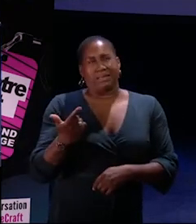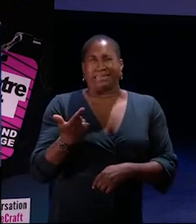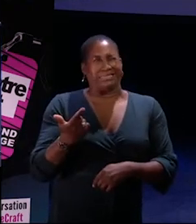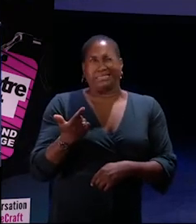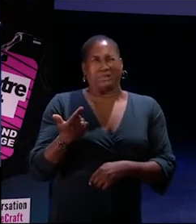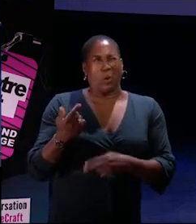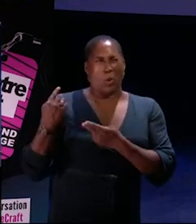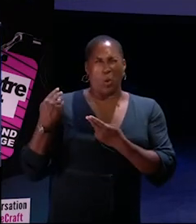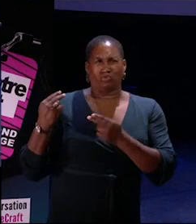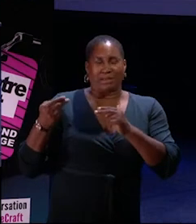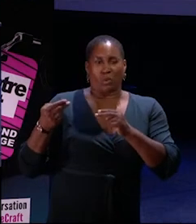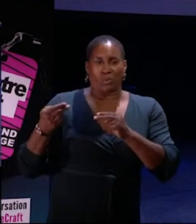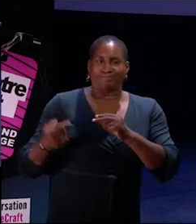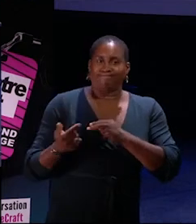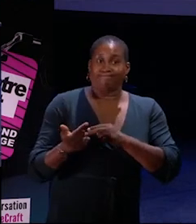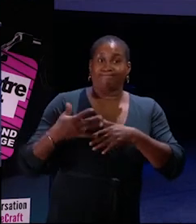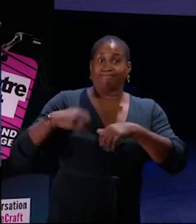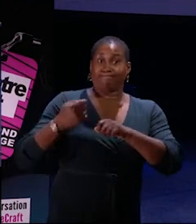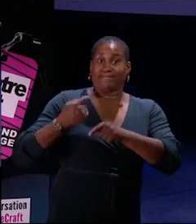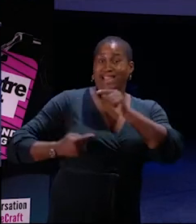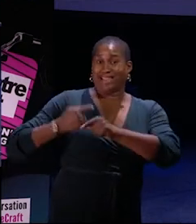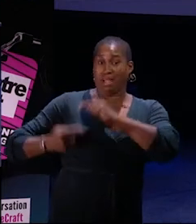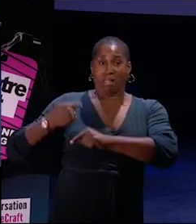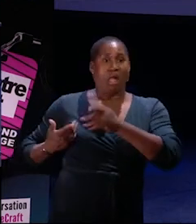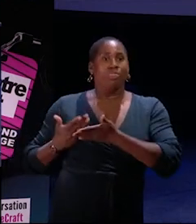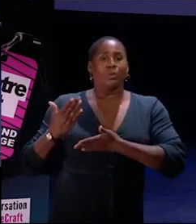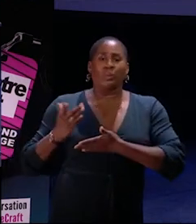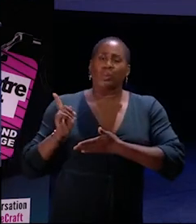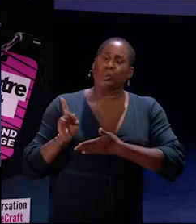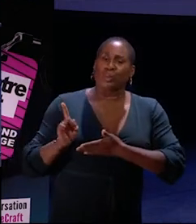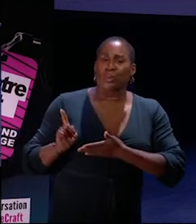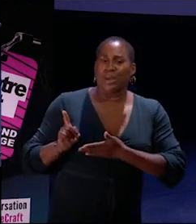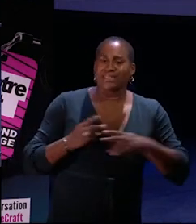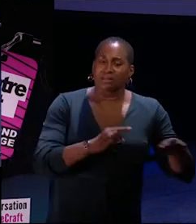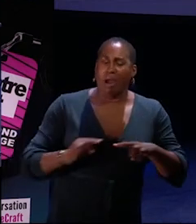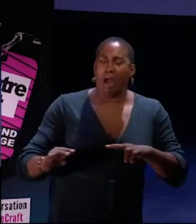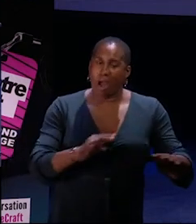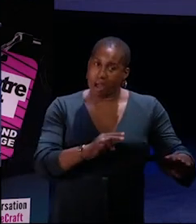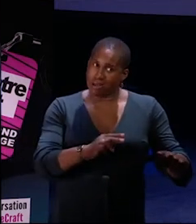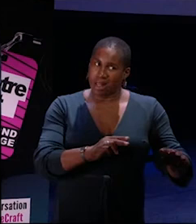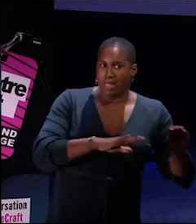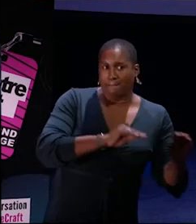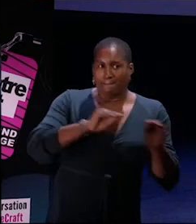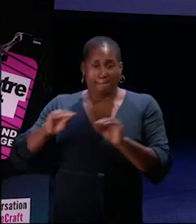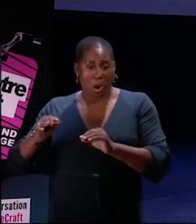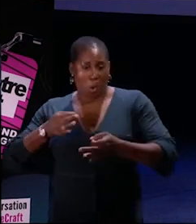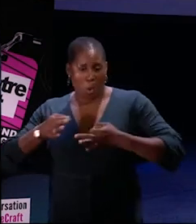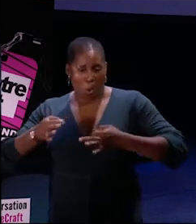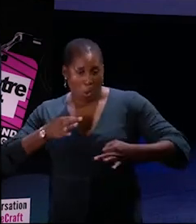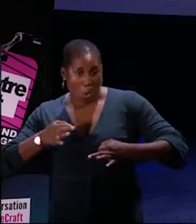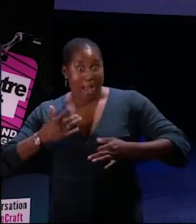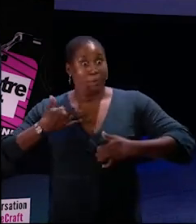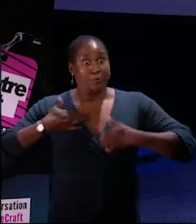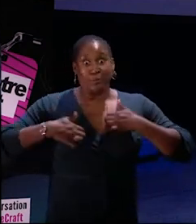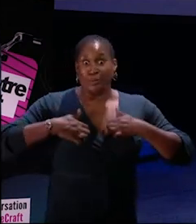many, many years ago through dance and then moving into acting. And then my interests took me